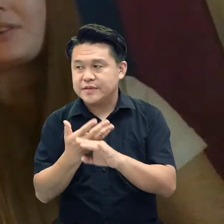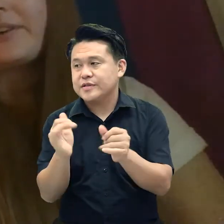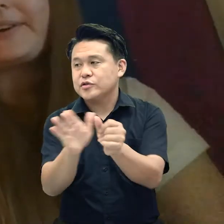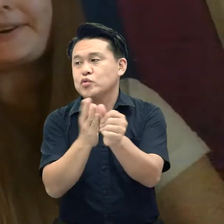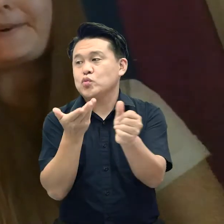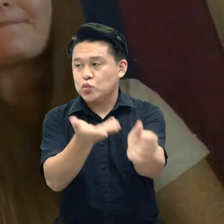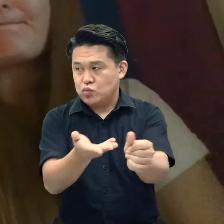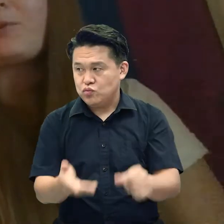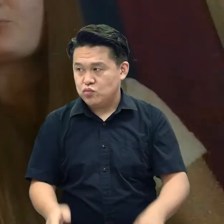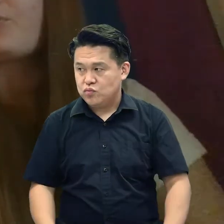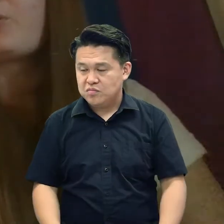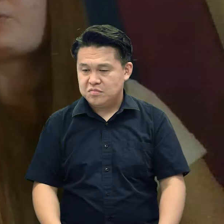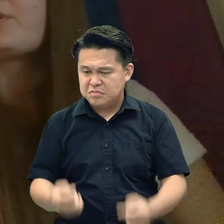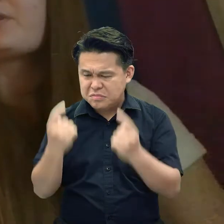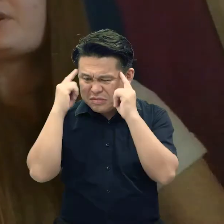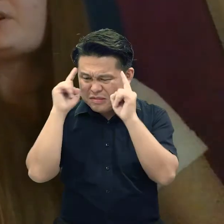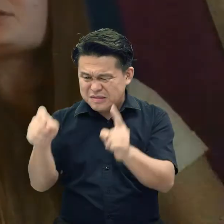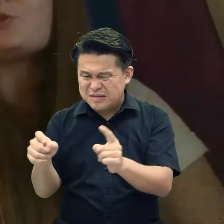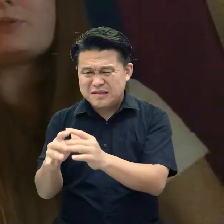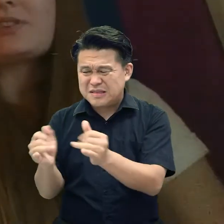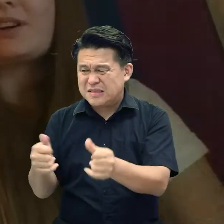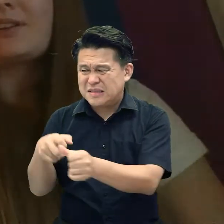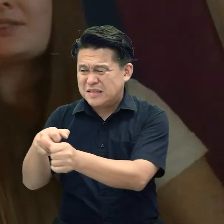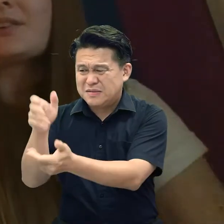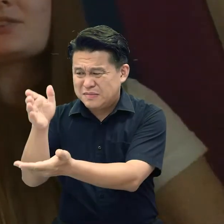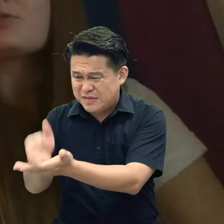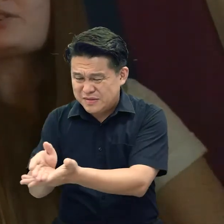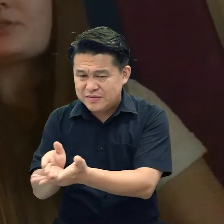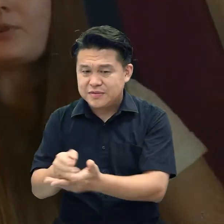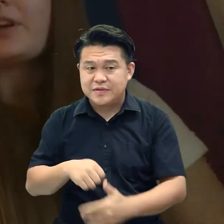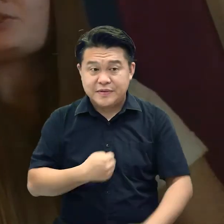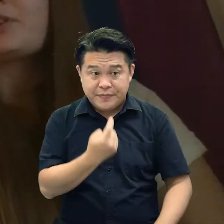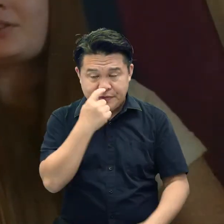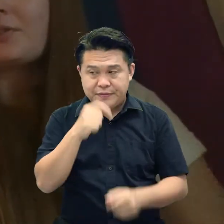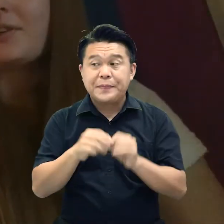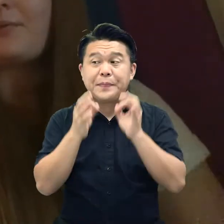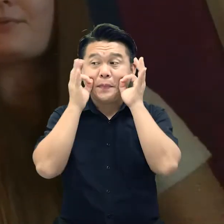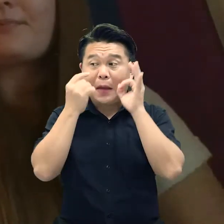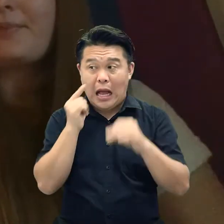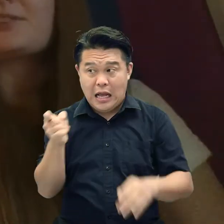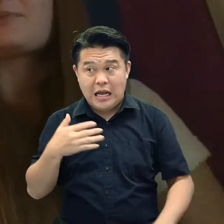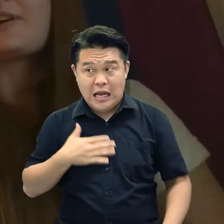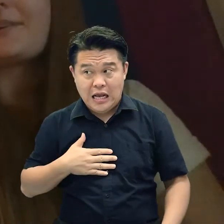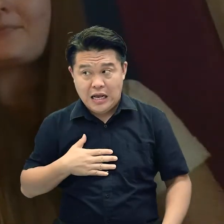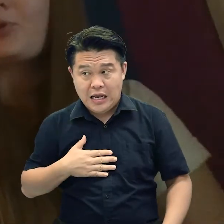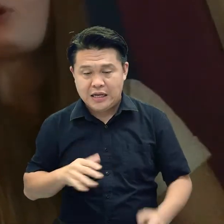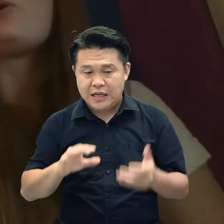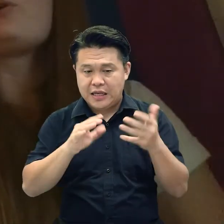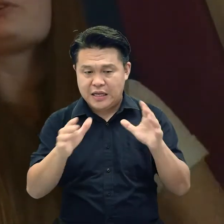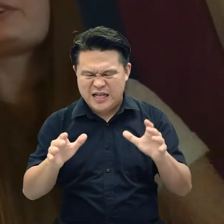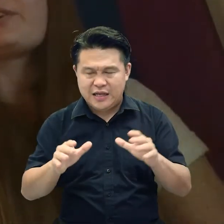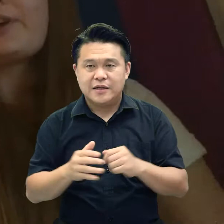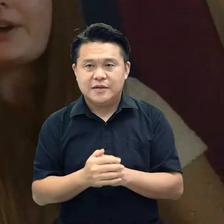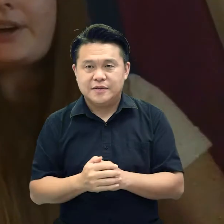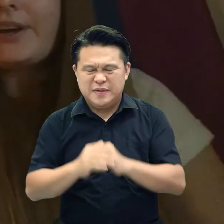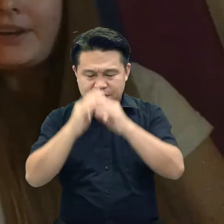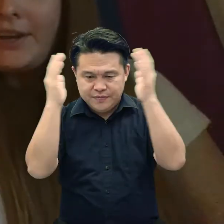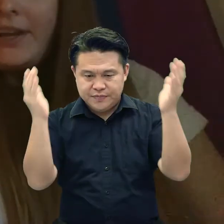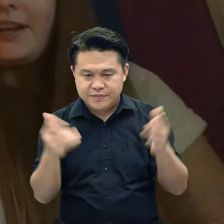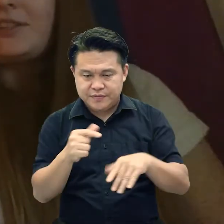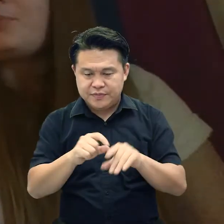be treated. Don't fall on the stupid side. Try to educate yourself. That's to all